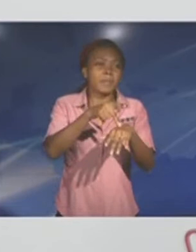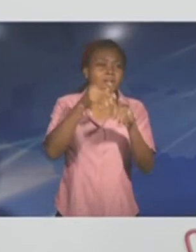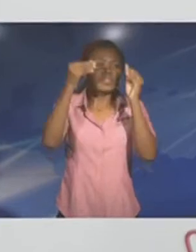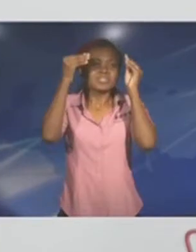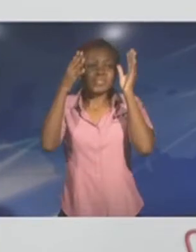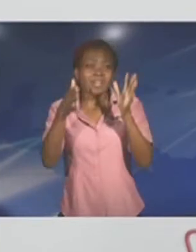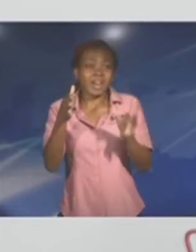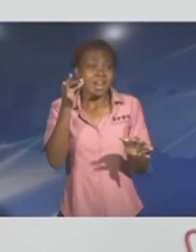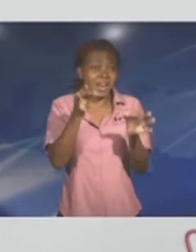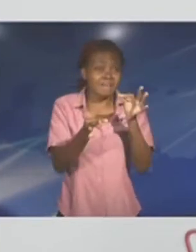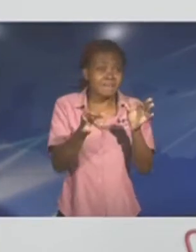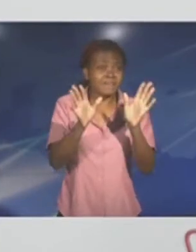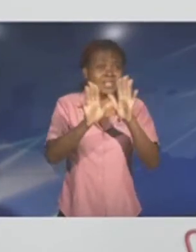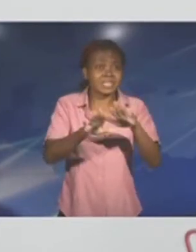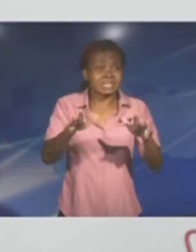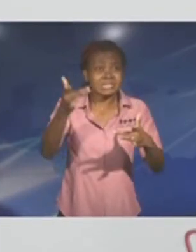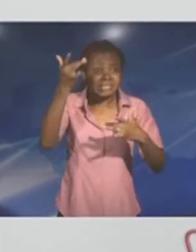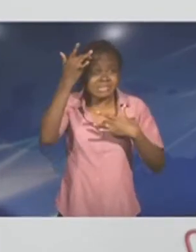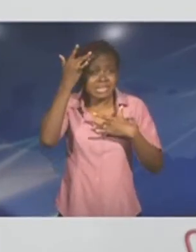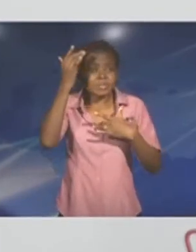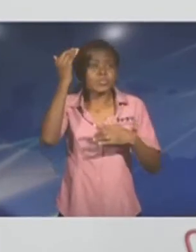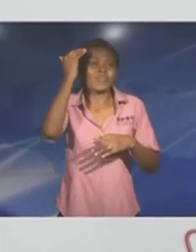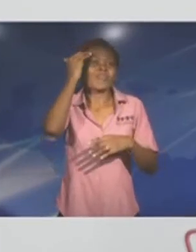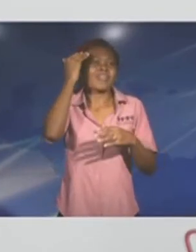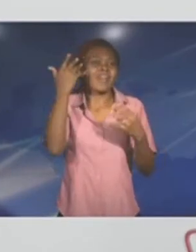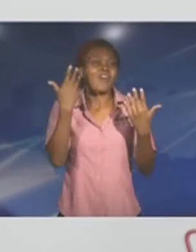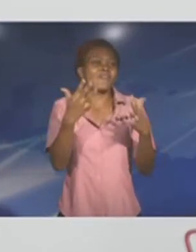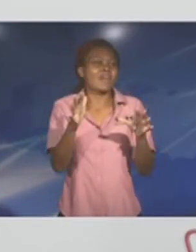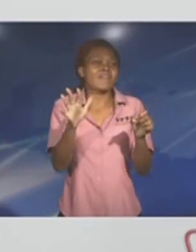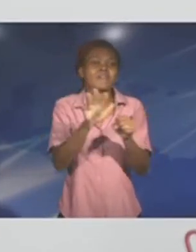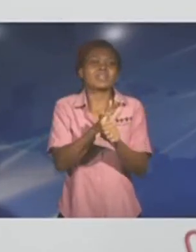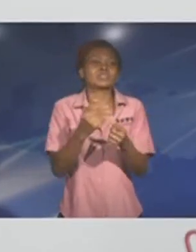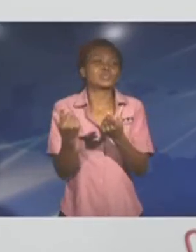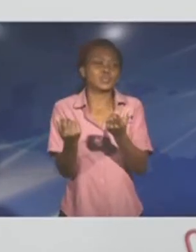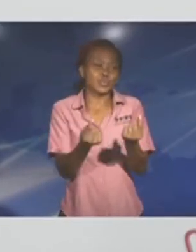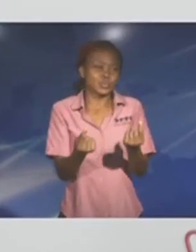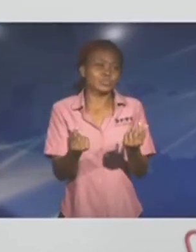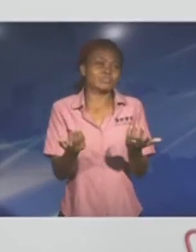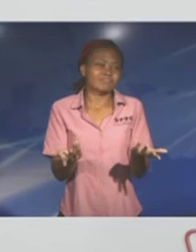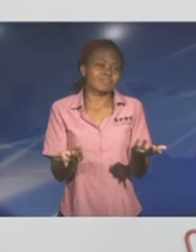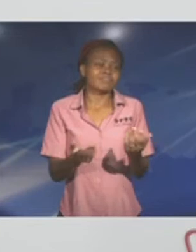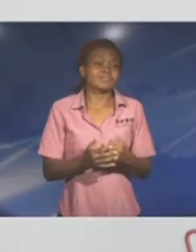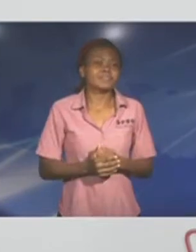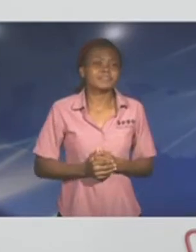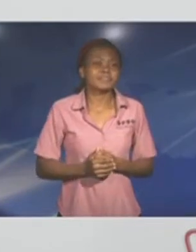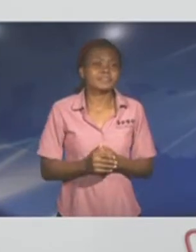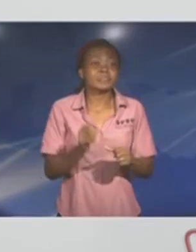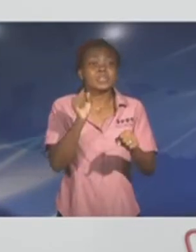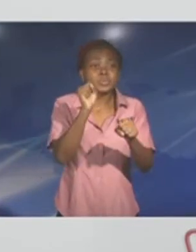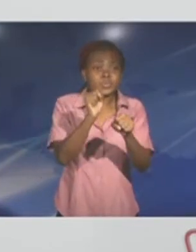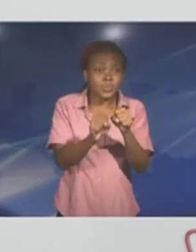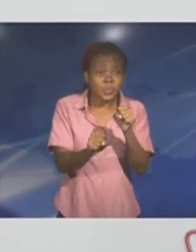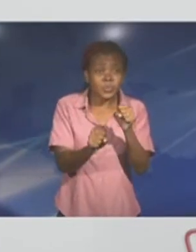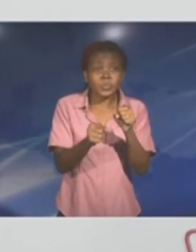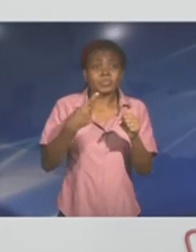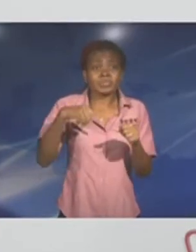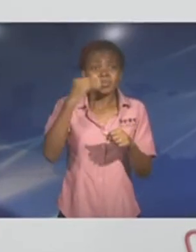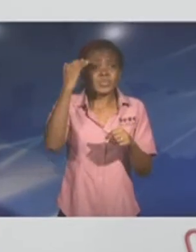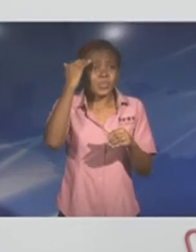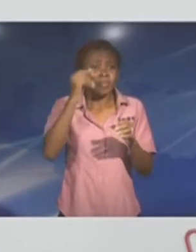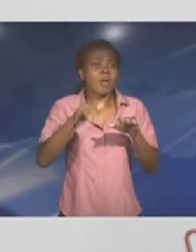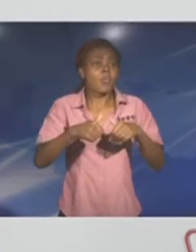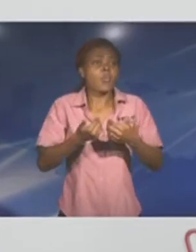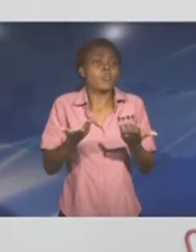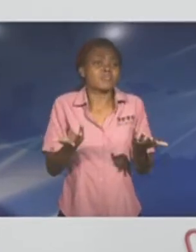officers of health are available to provide advice. So it's not a situation that's outside of our experience, and it's not one